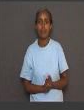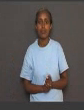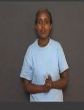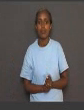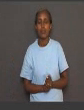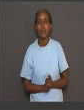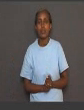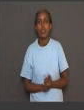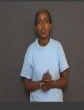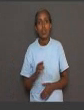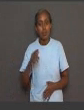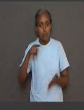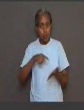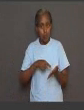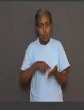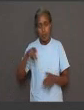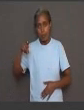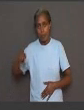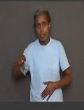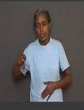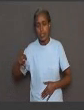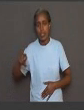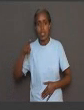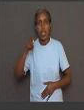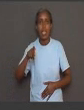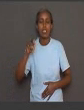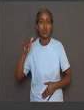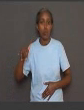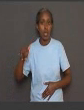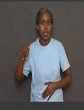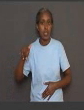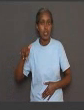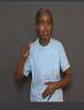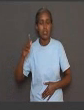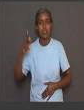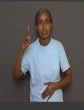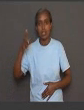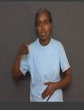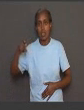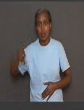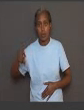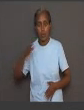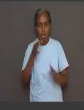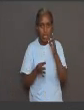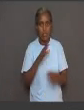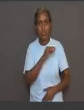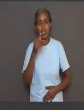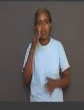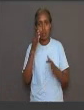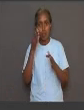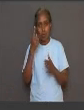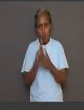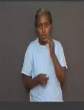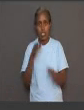A point P at xy is on the hyperbola if and only